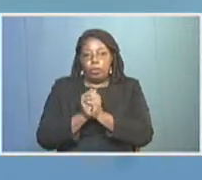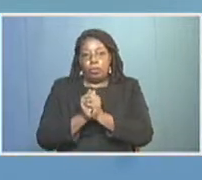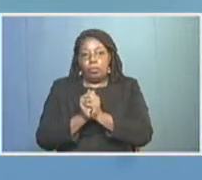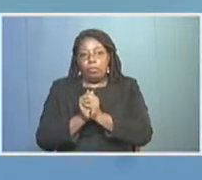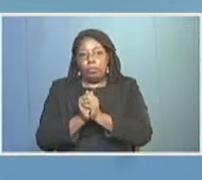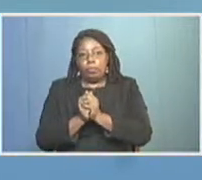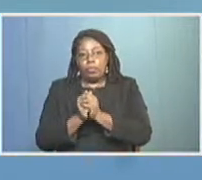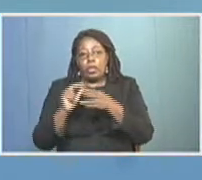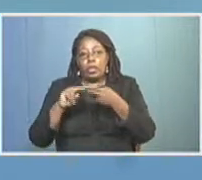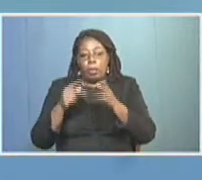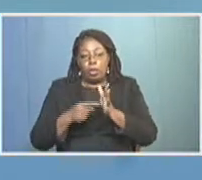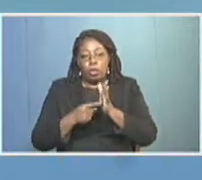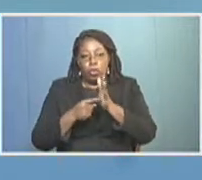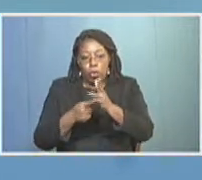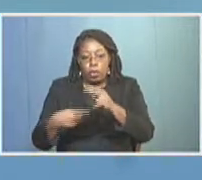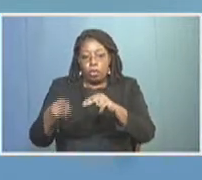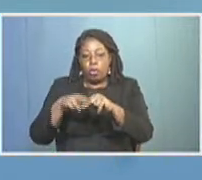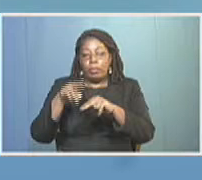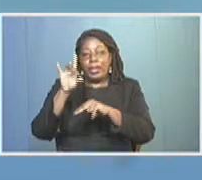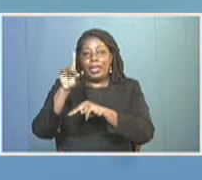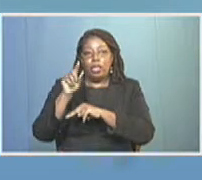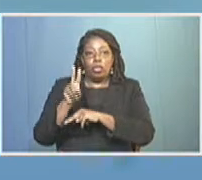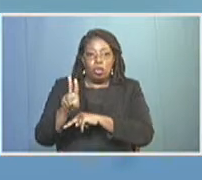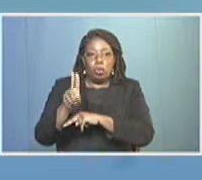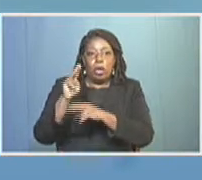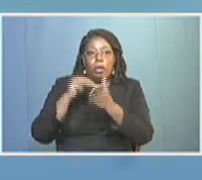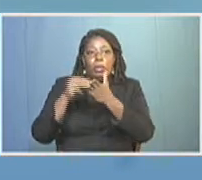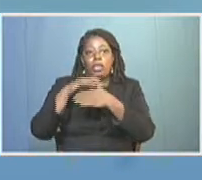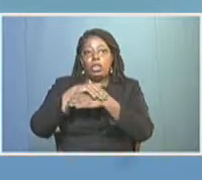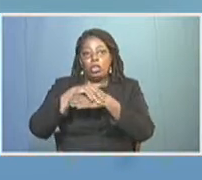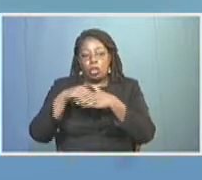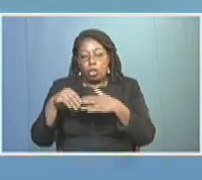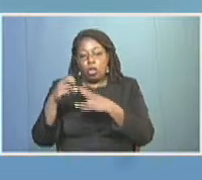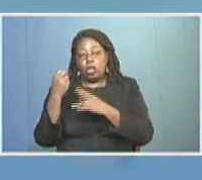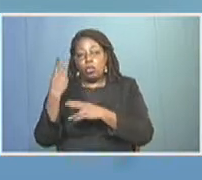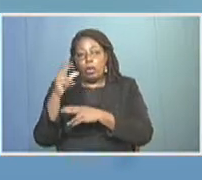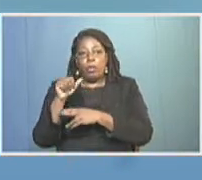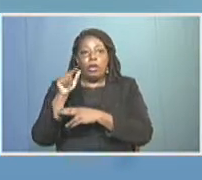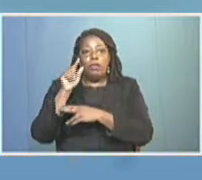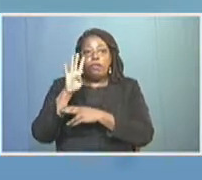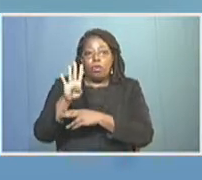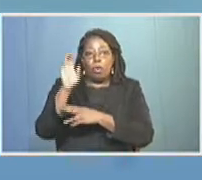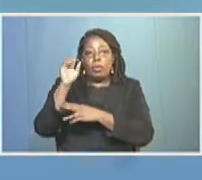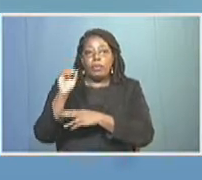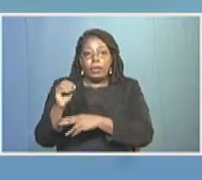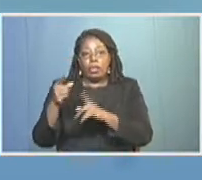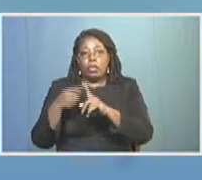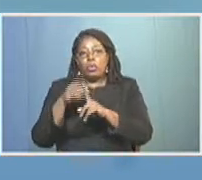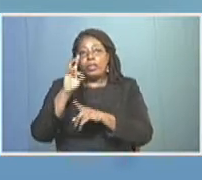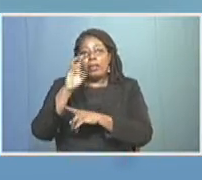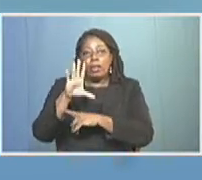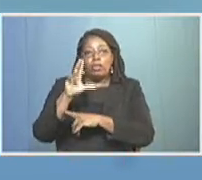Figures show that this grew by $80.2 million, or 12.4%, to